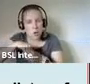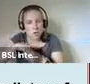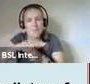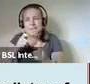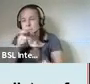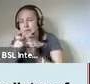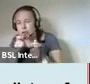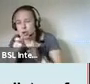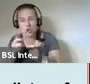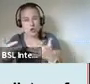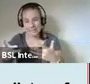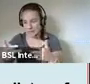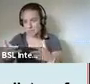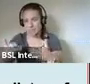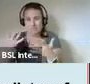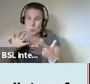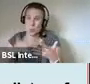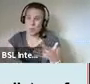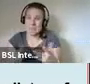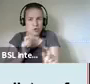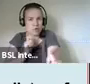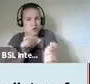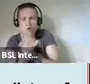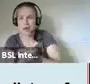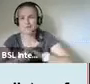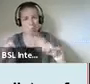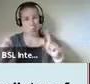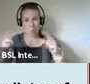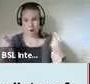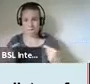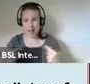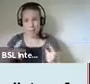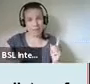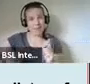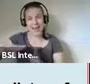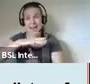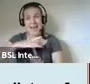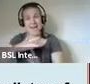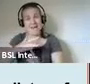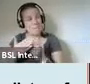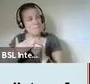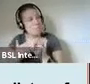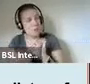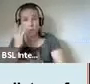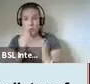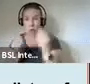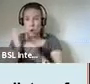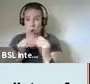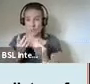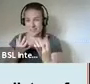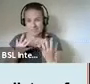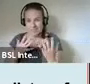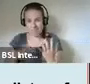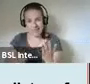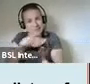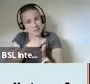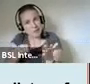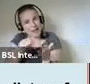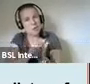ability really to transform what is available for majority of learners to all learners in the